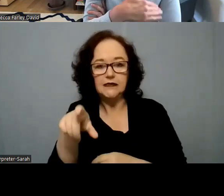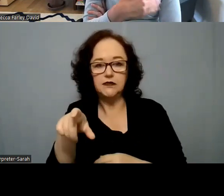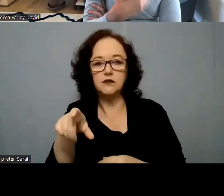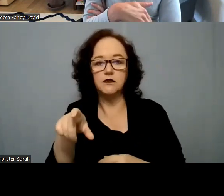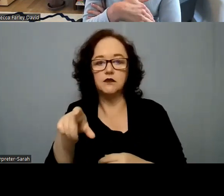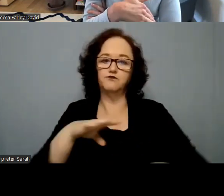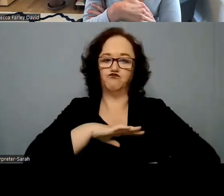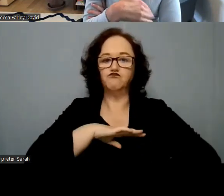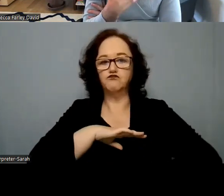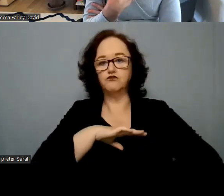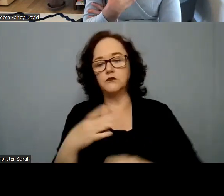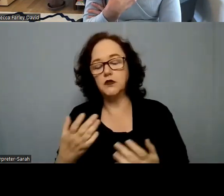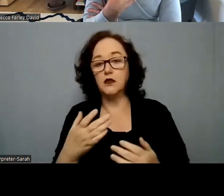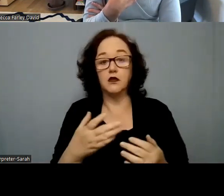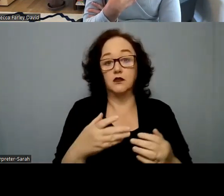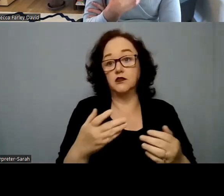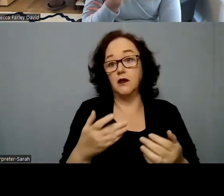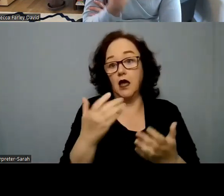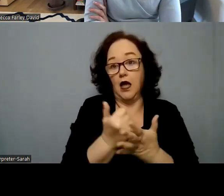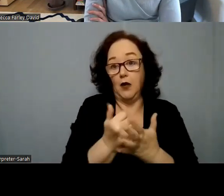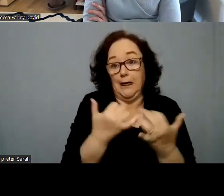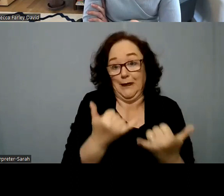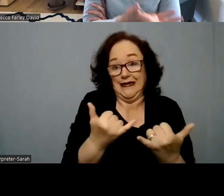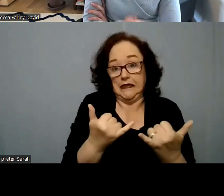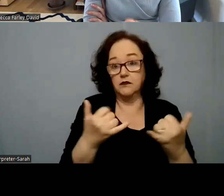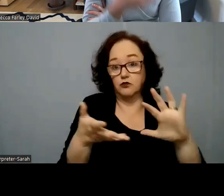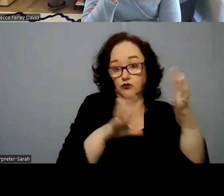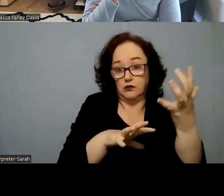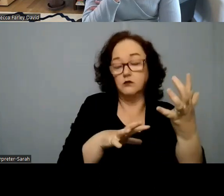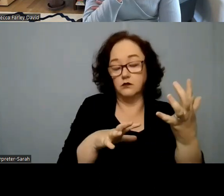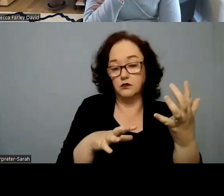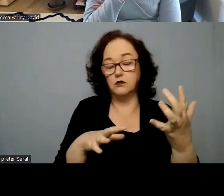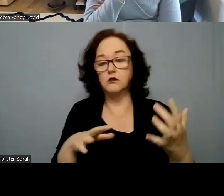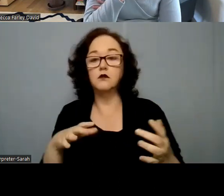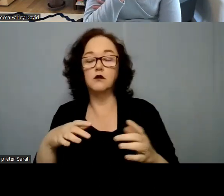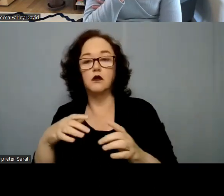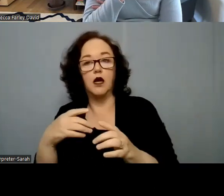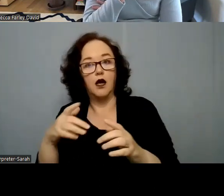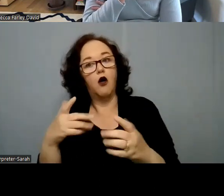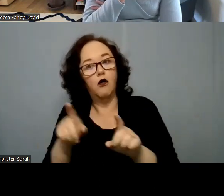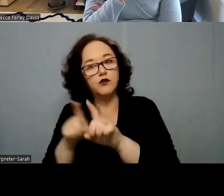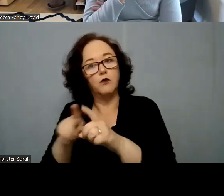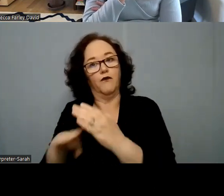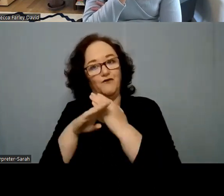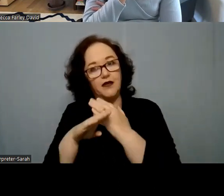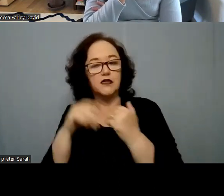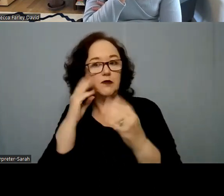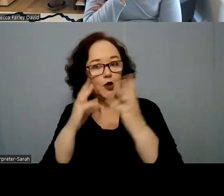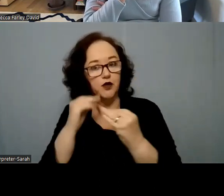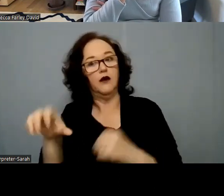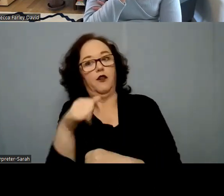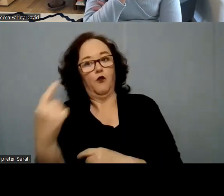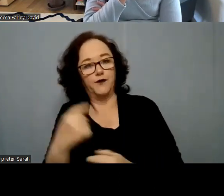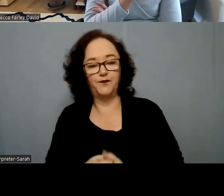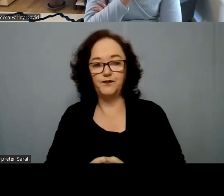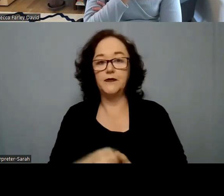the effects of the immediate crisis and then help prevent them from experiencing another one. CCBHCs also have to